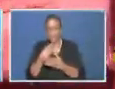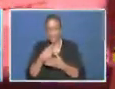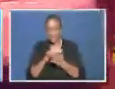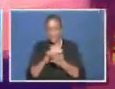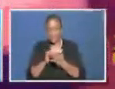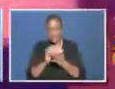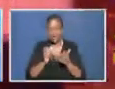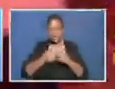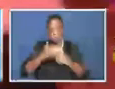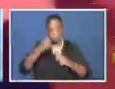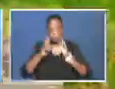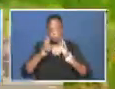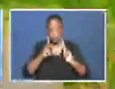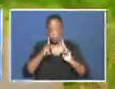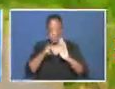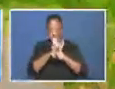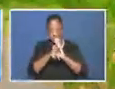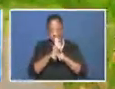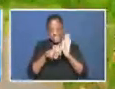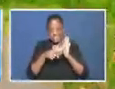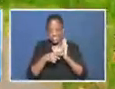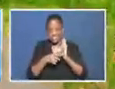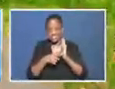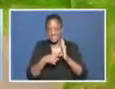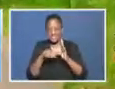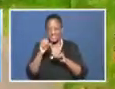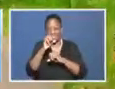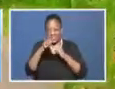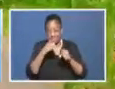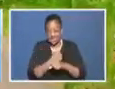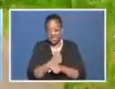majority of people killed this year were on bail